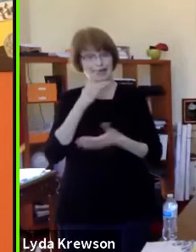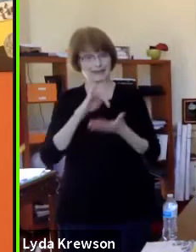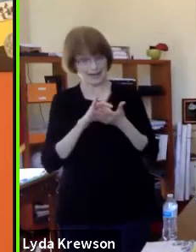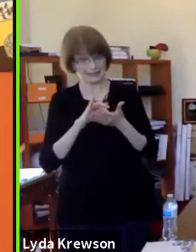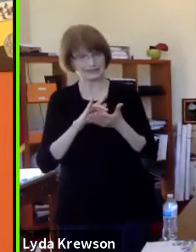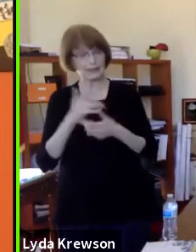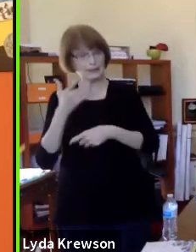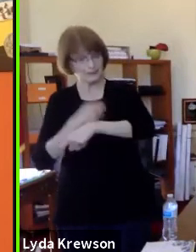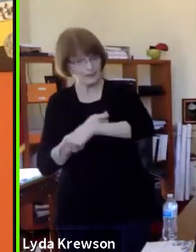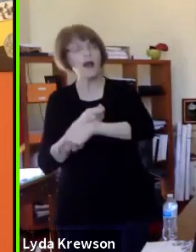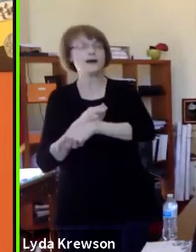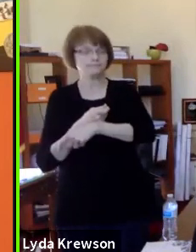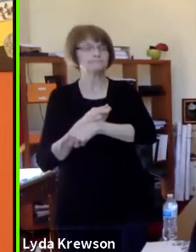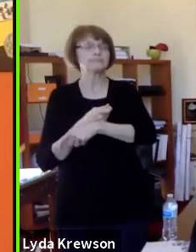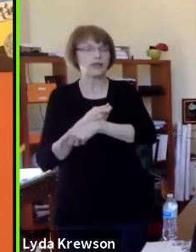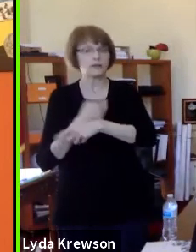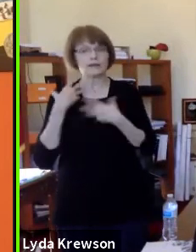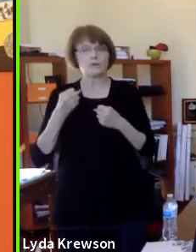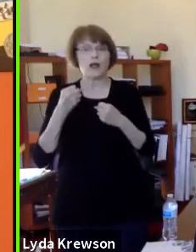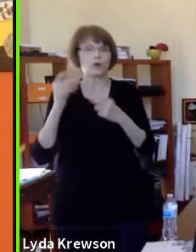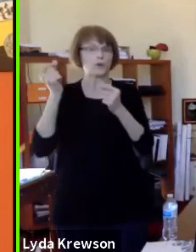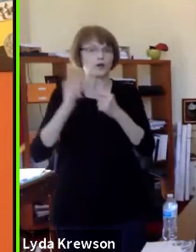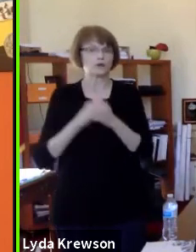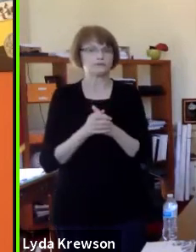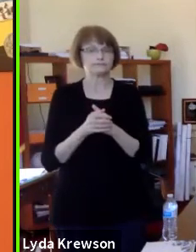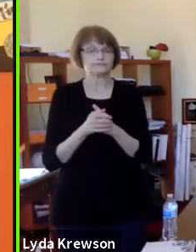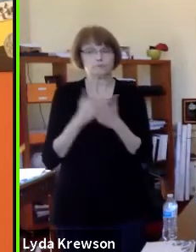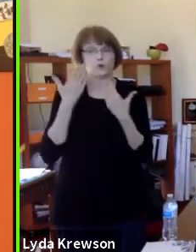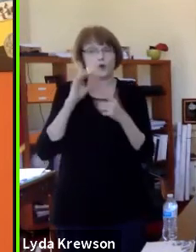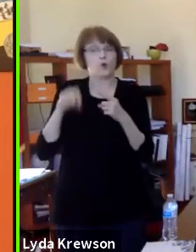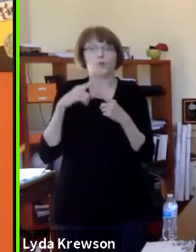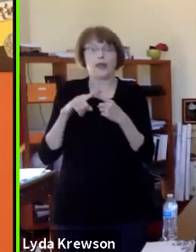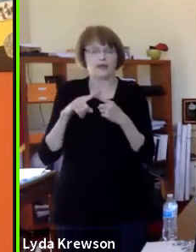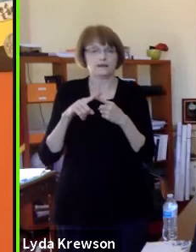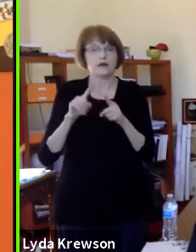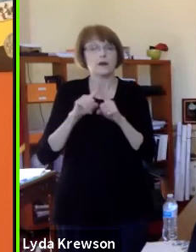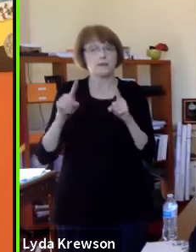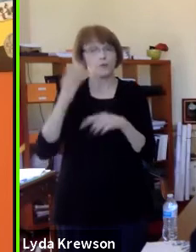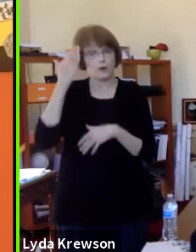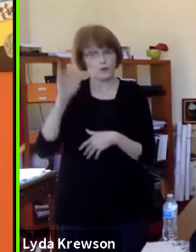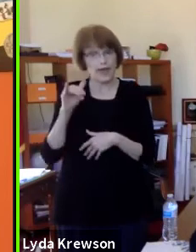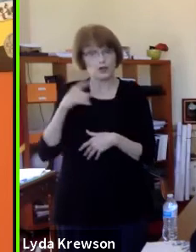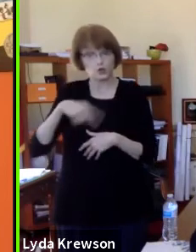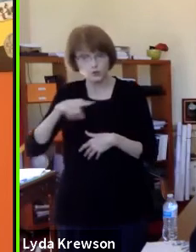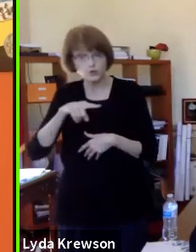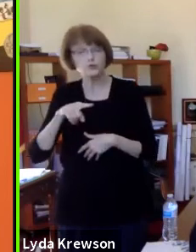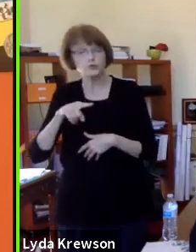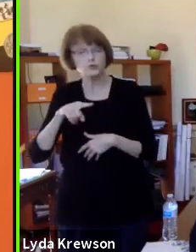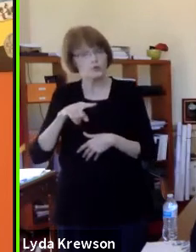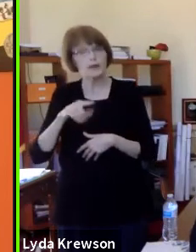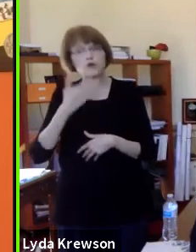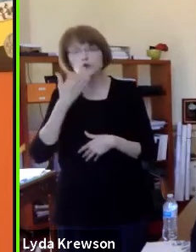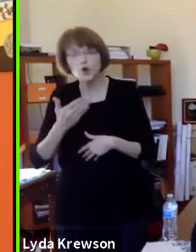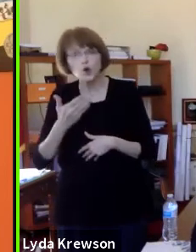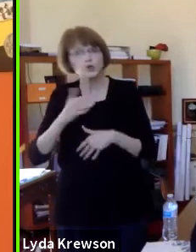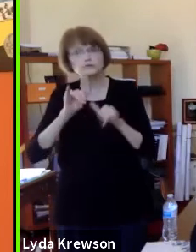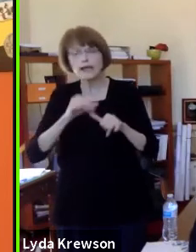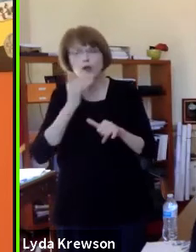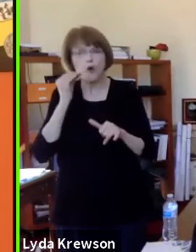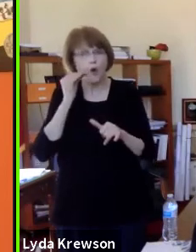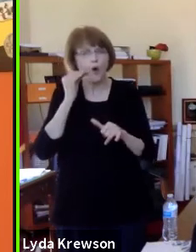quicker. But right now we don't know, but here's what we do know. All of you who have been staying home, your